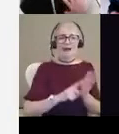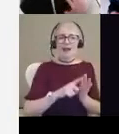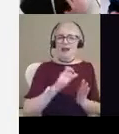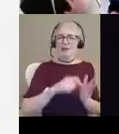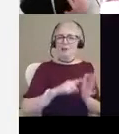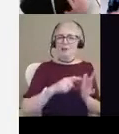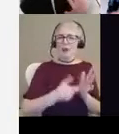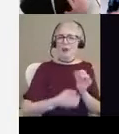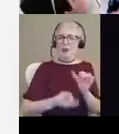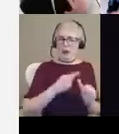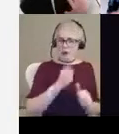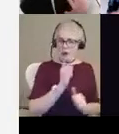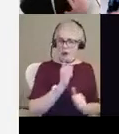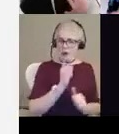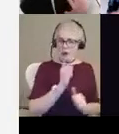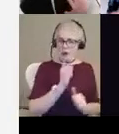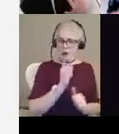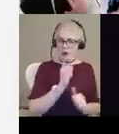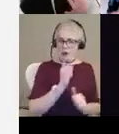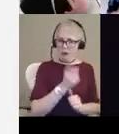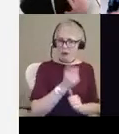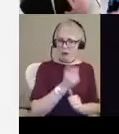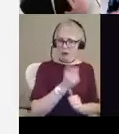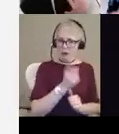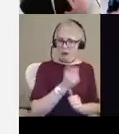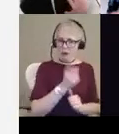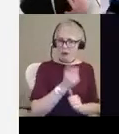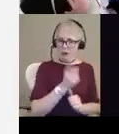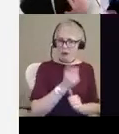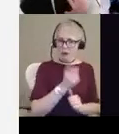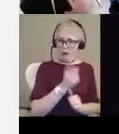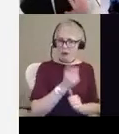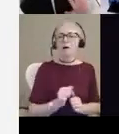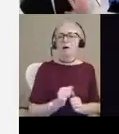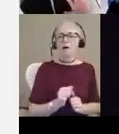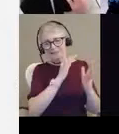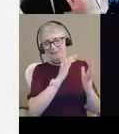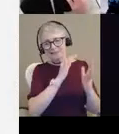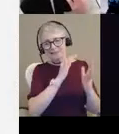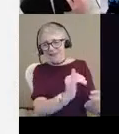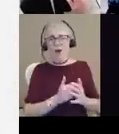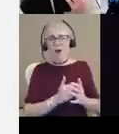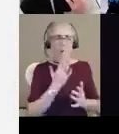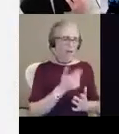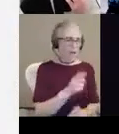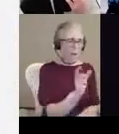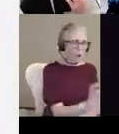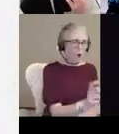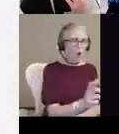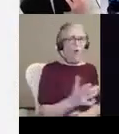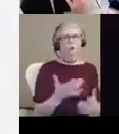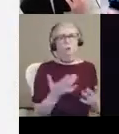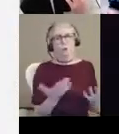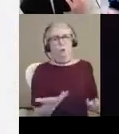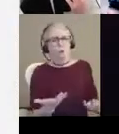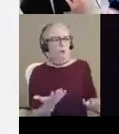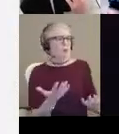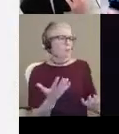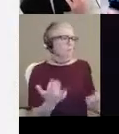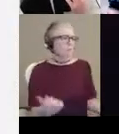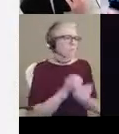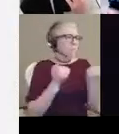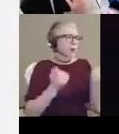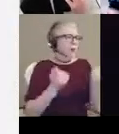tool. Those of us who are familiar with using accessibility checkers, for example, in Word or in our